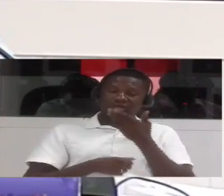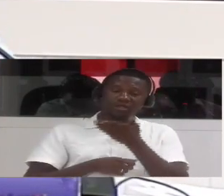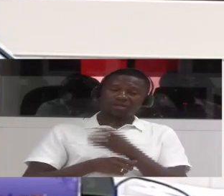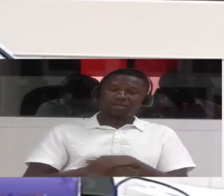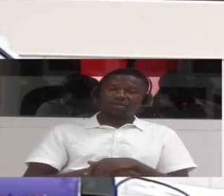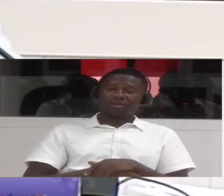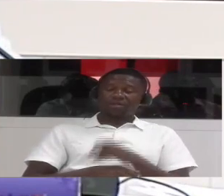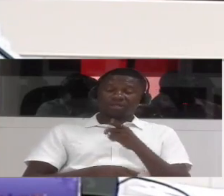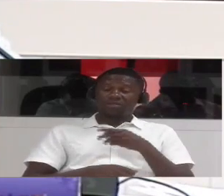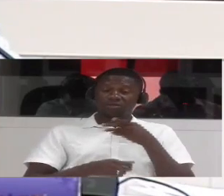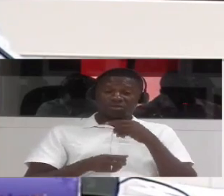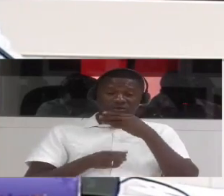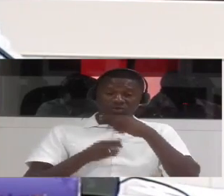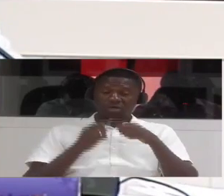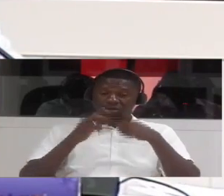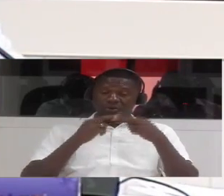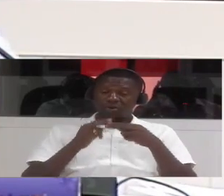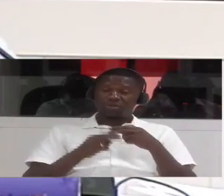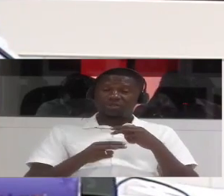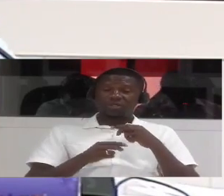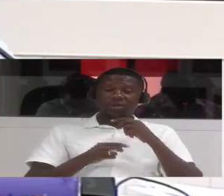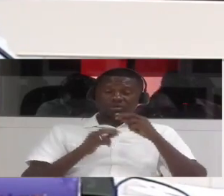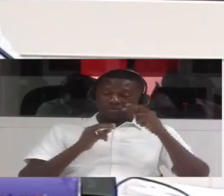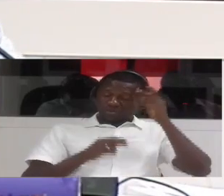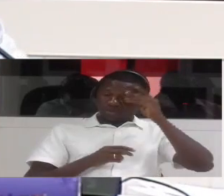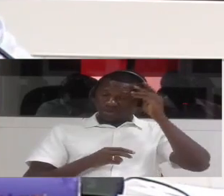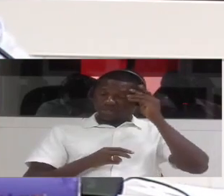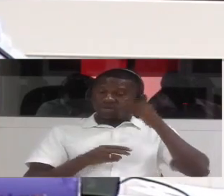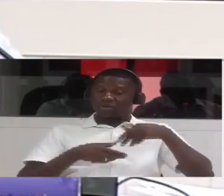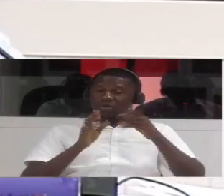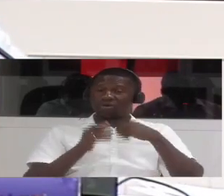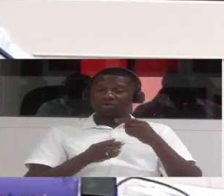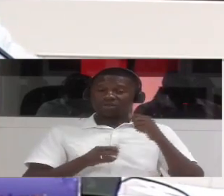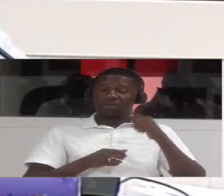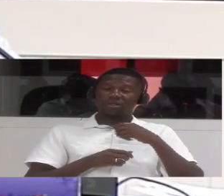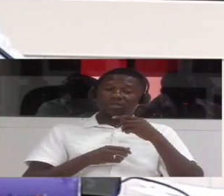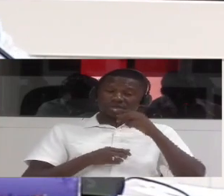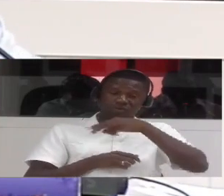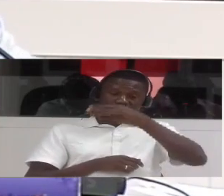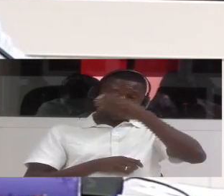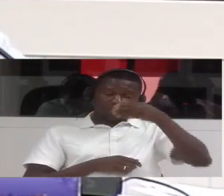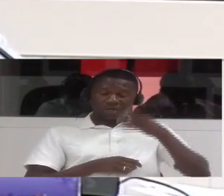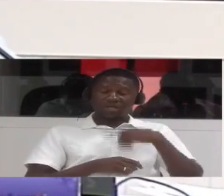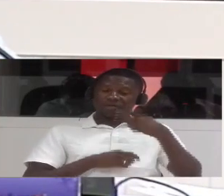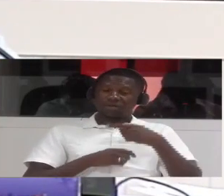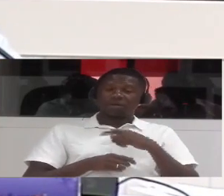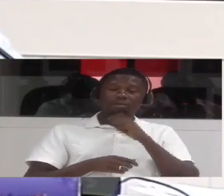the politicization of the tour, and for which he got arrested and detained.